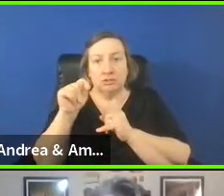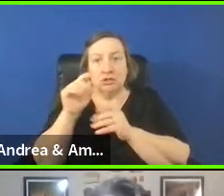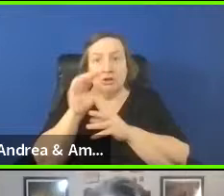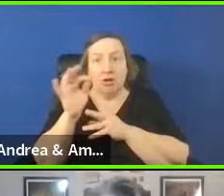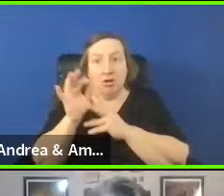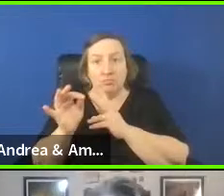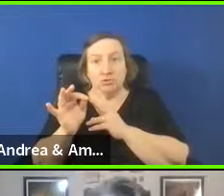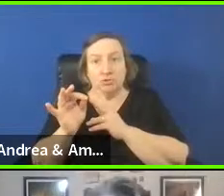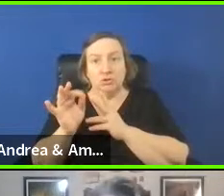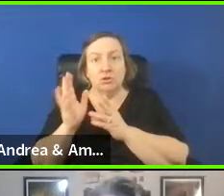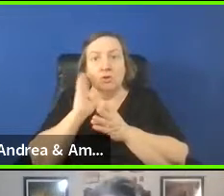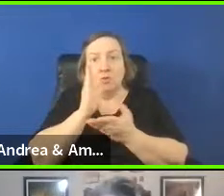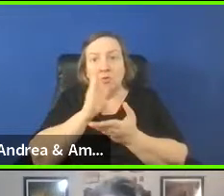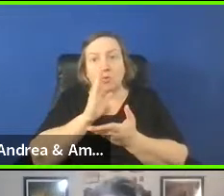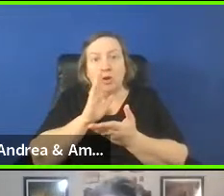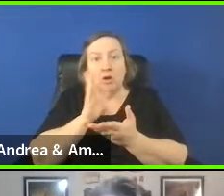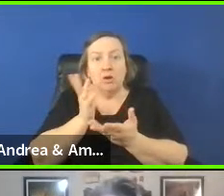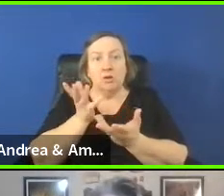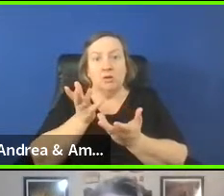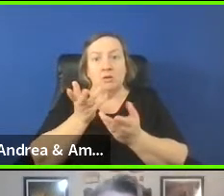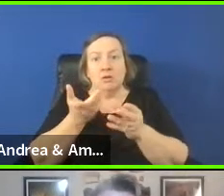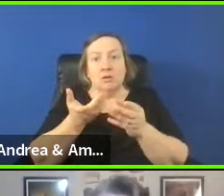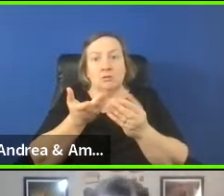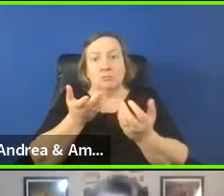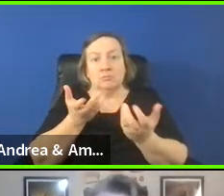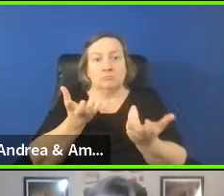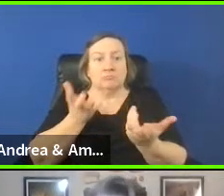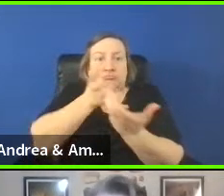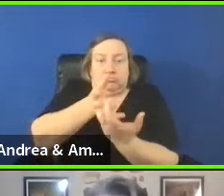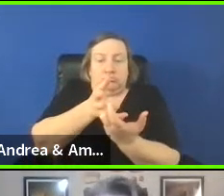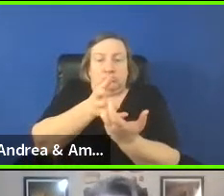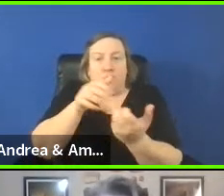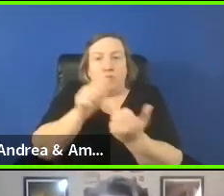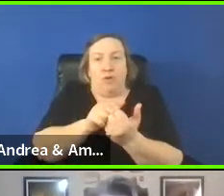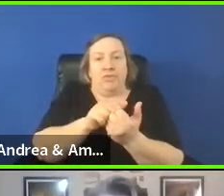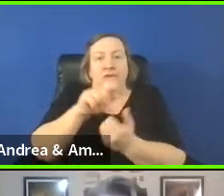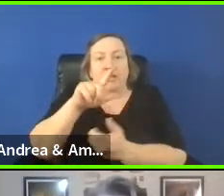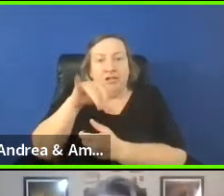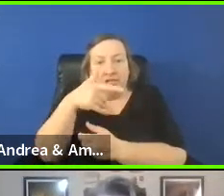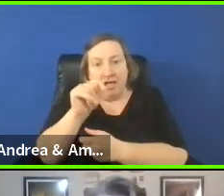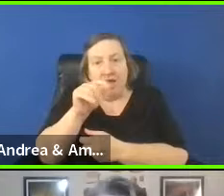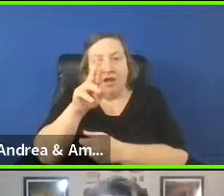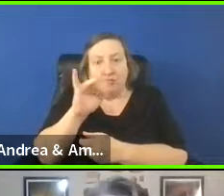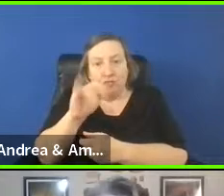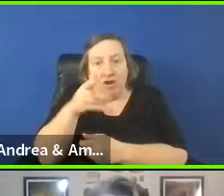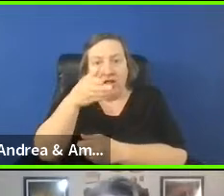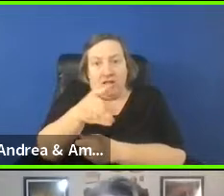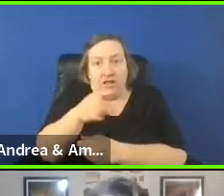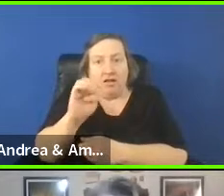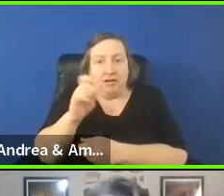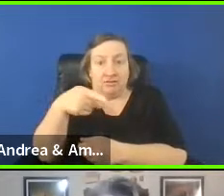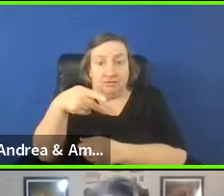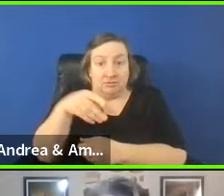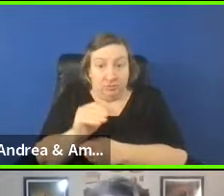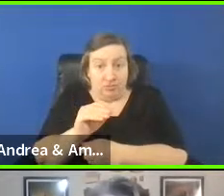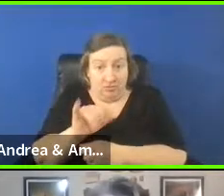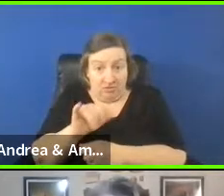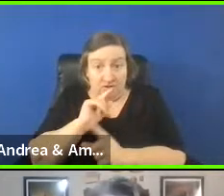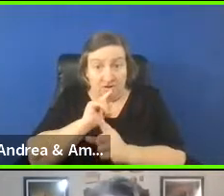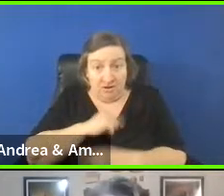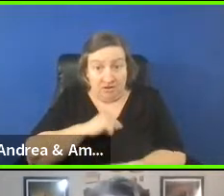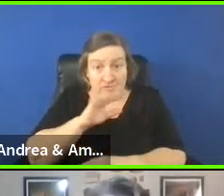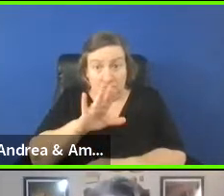were assumed to tie into the light rail investment at Expo. Does that answer your